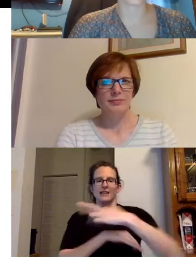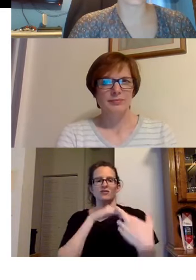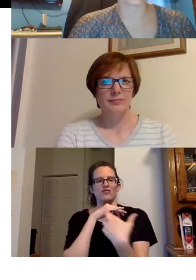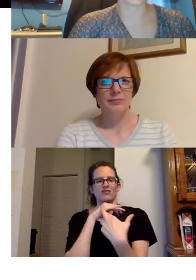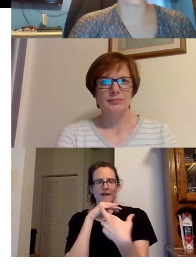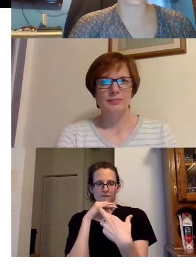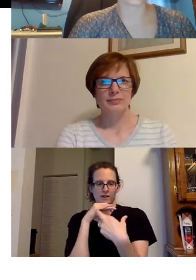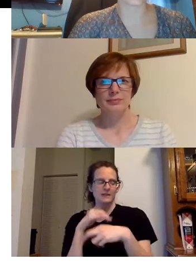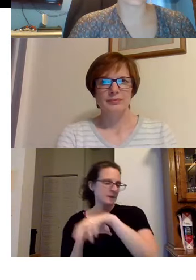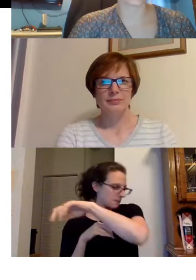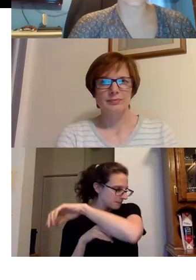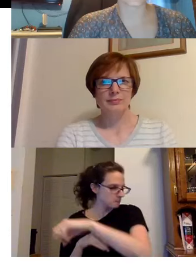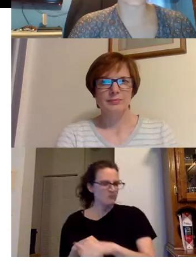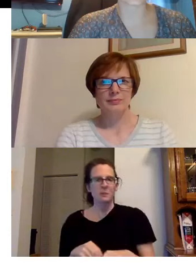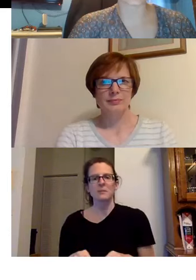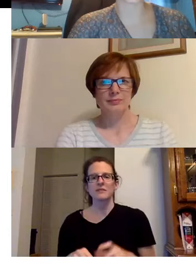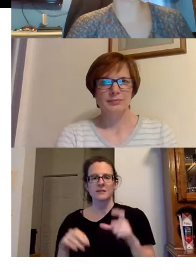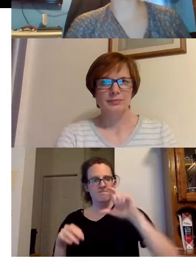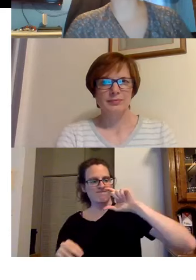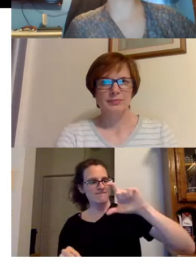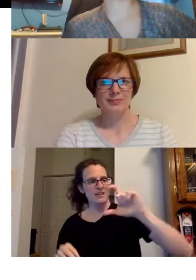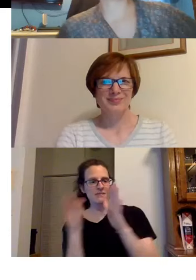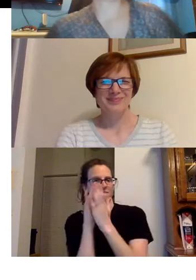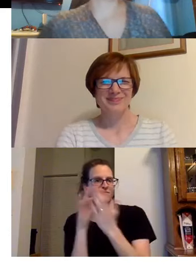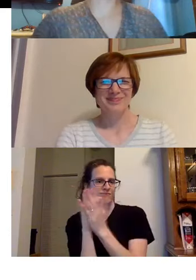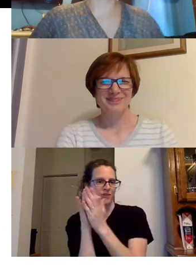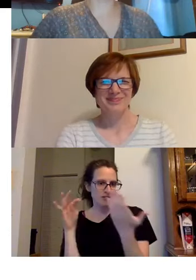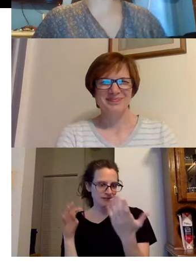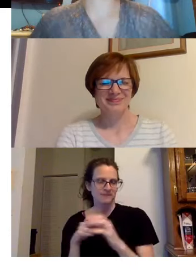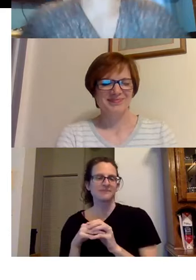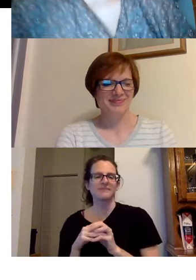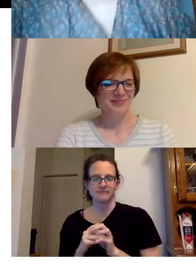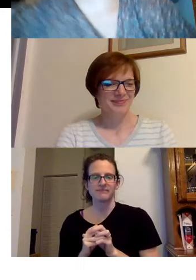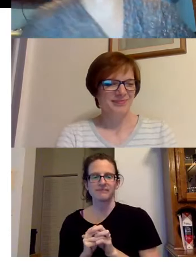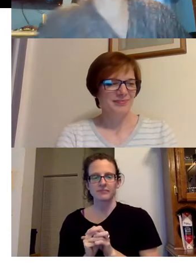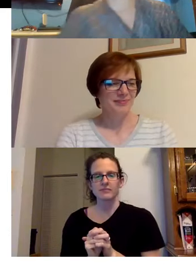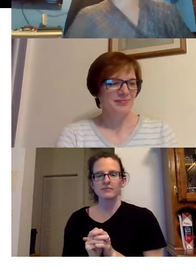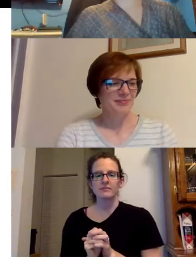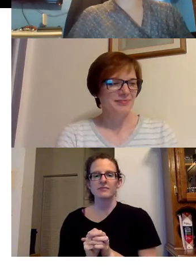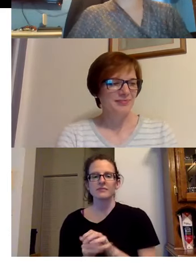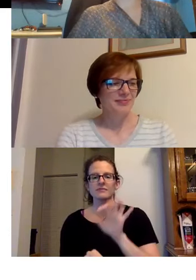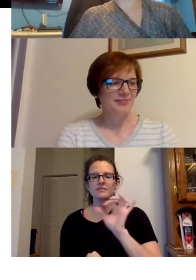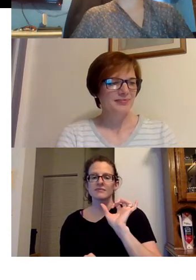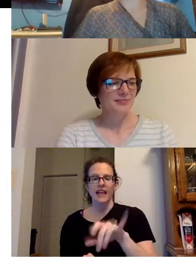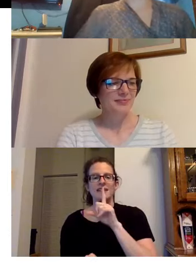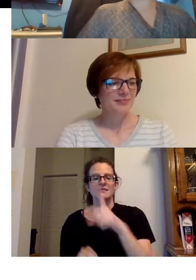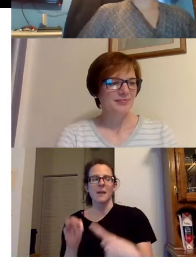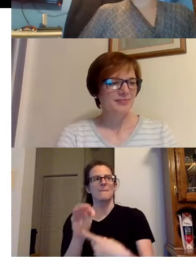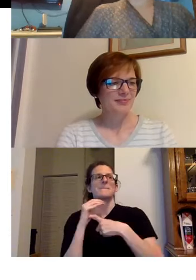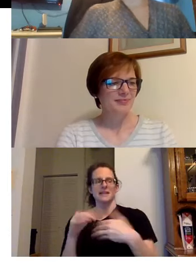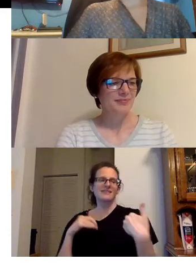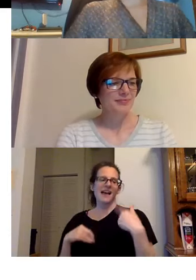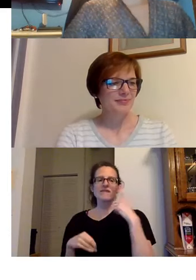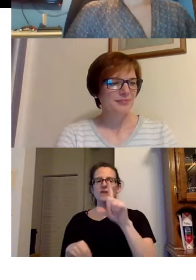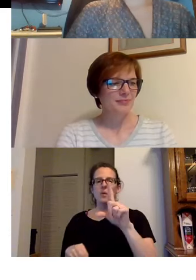that here. It's a big book. But this is a must have for